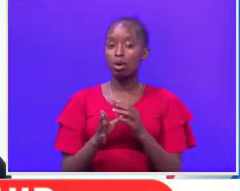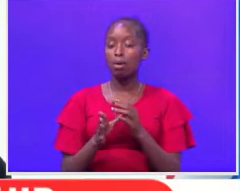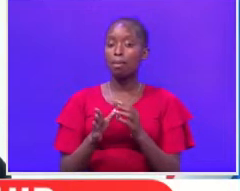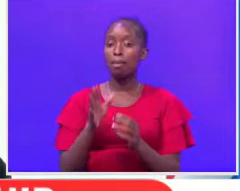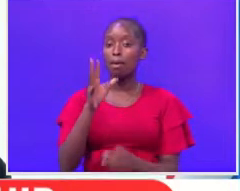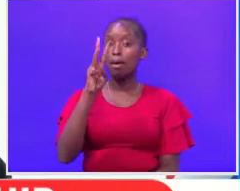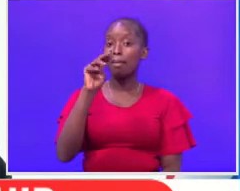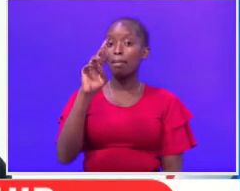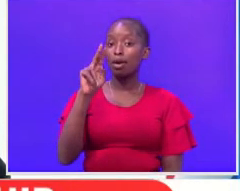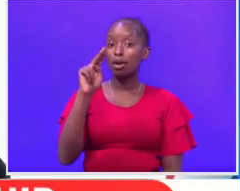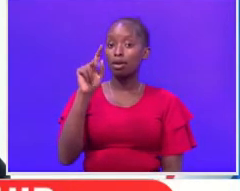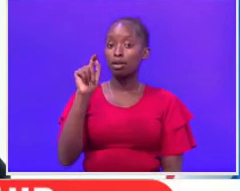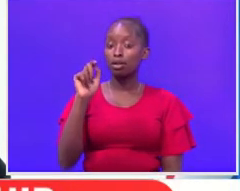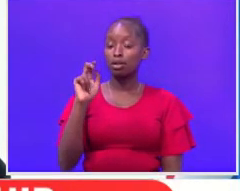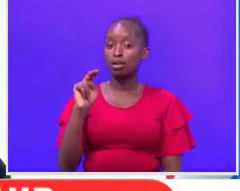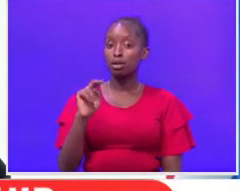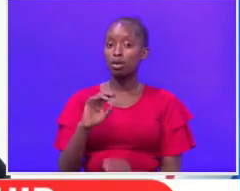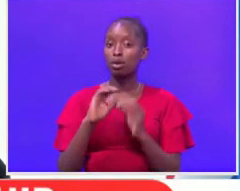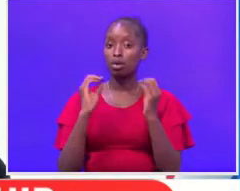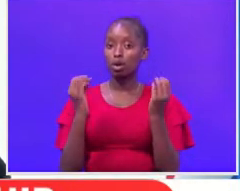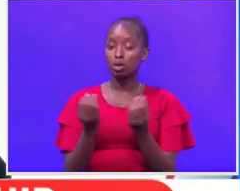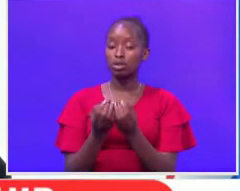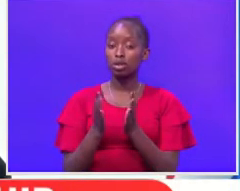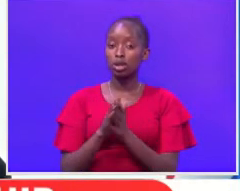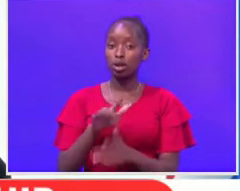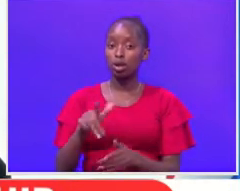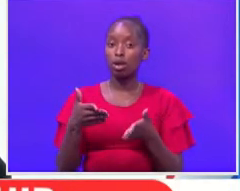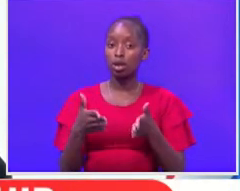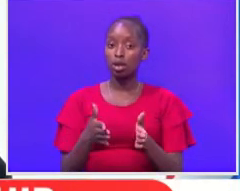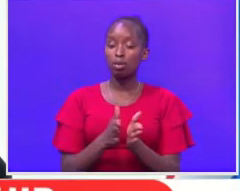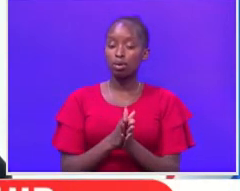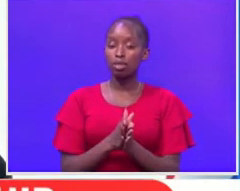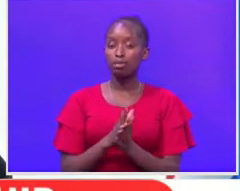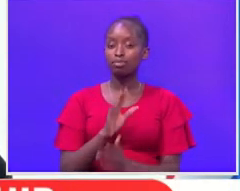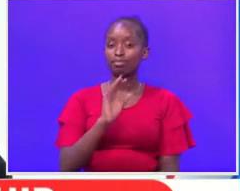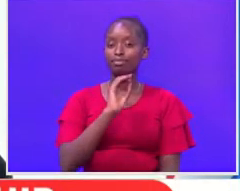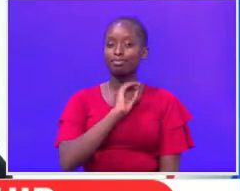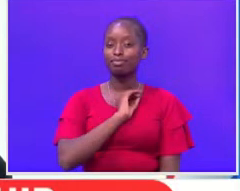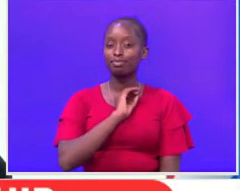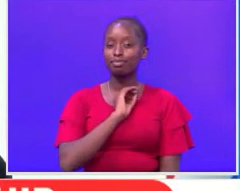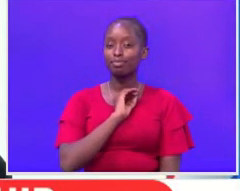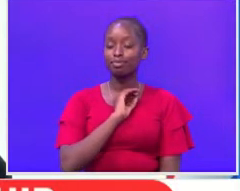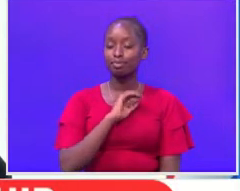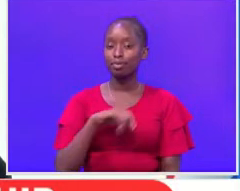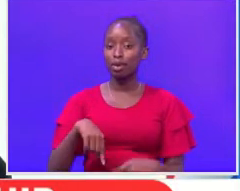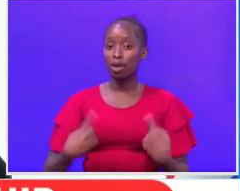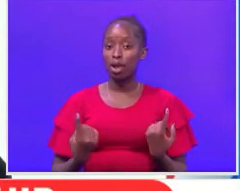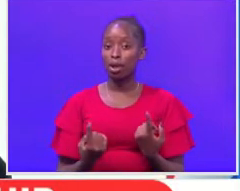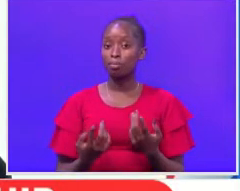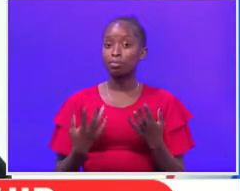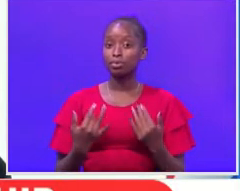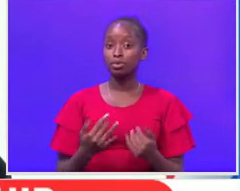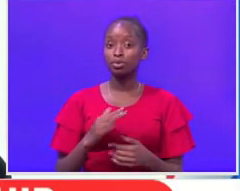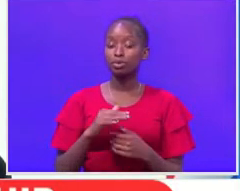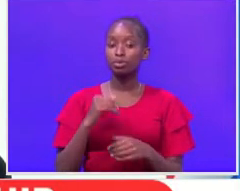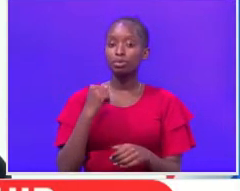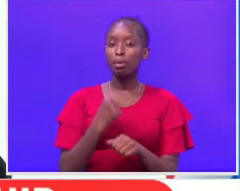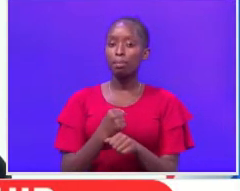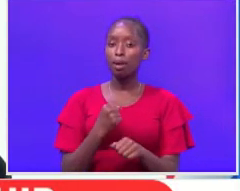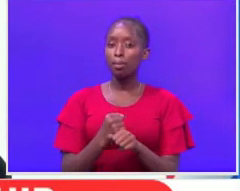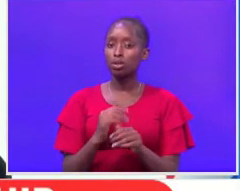and locally here by the Ministry of Labour and Social Protection with ourselves. And the whole purpose is to secure